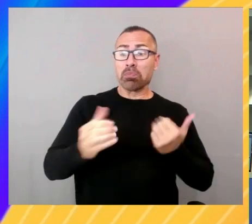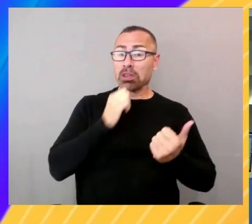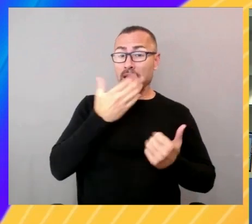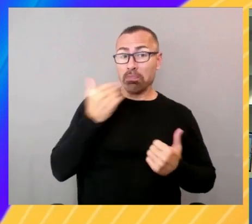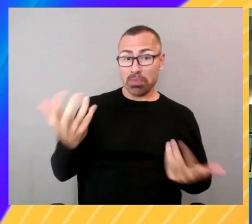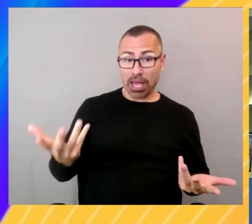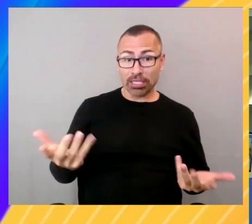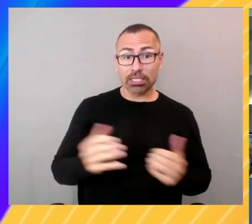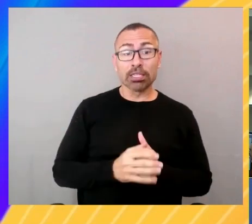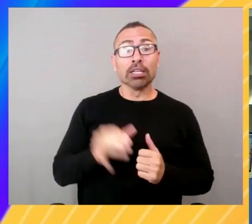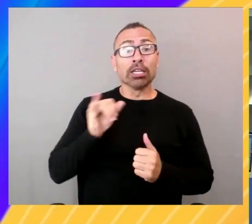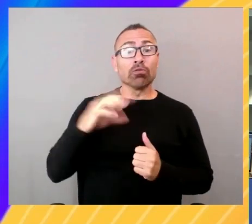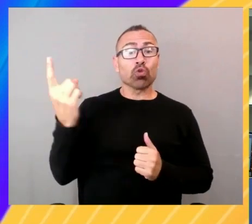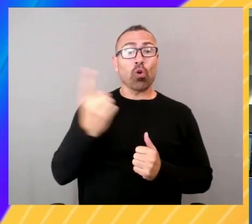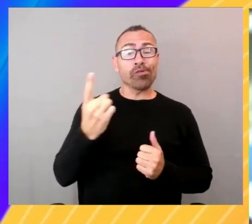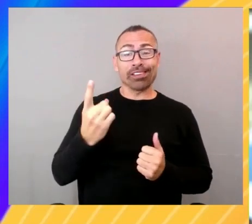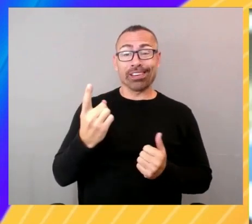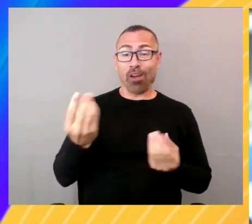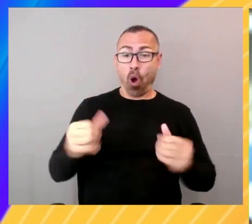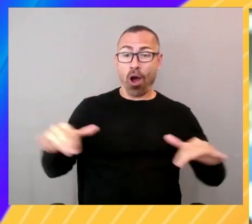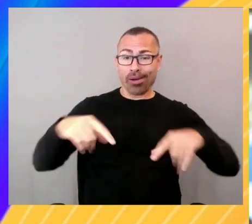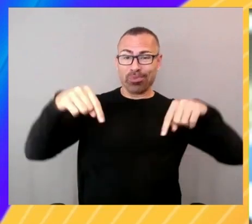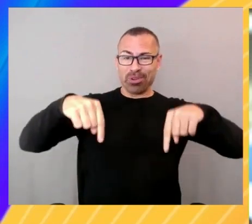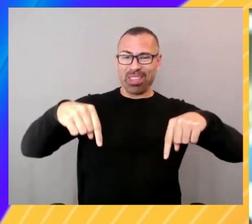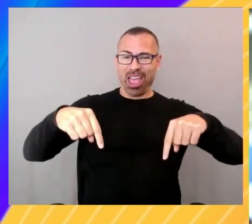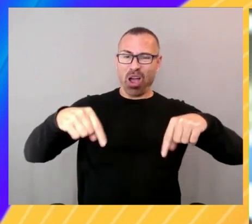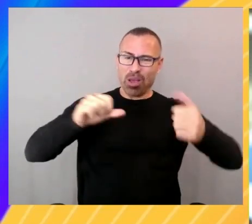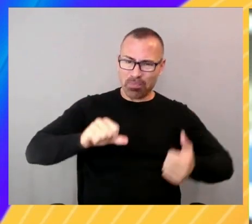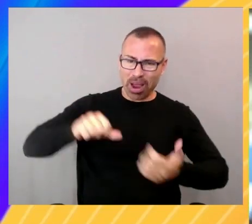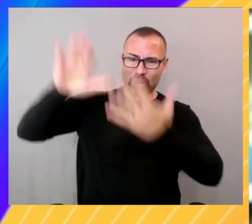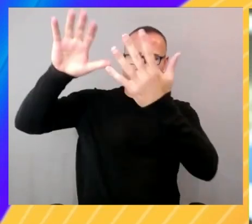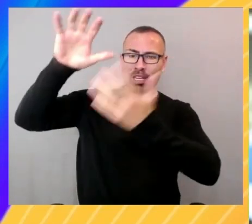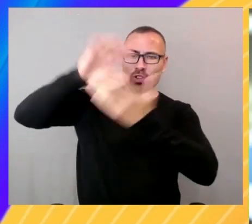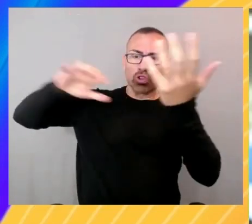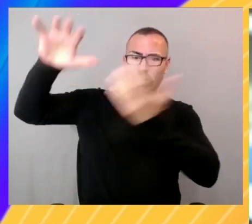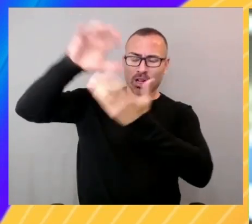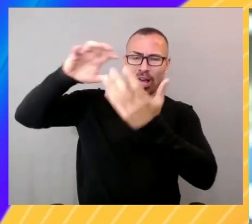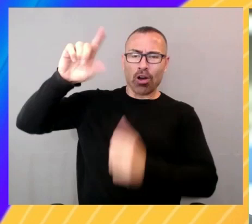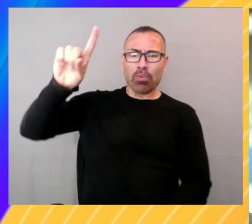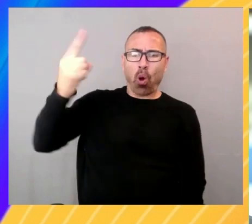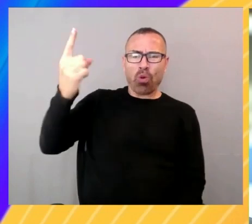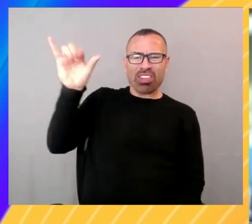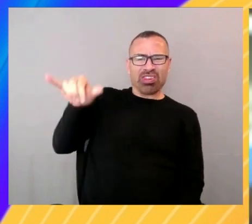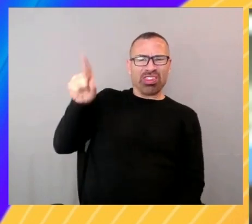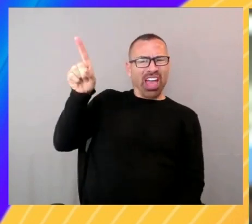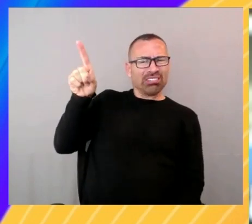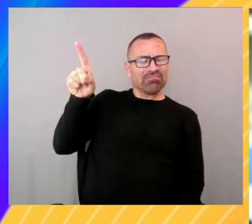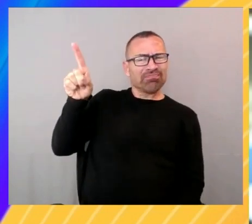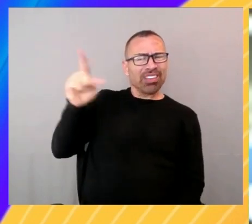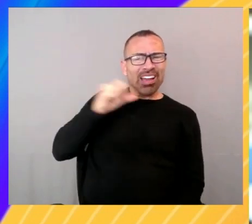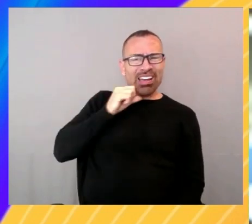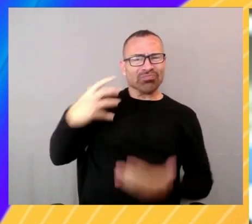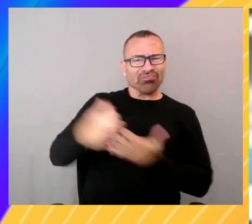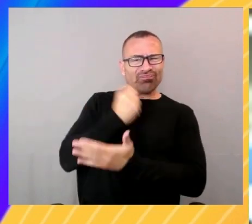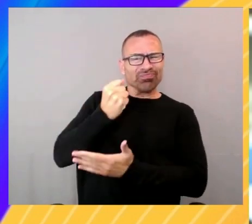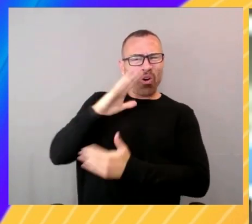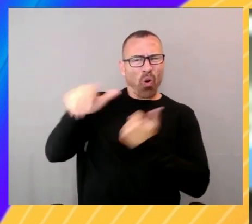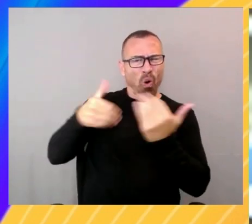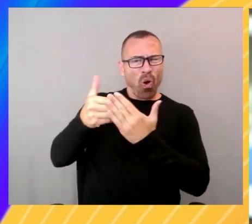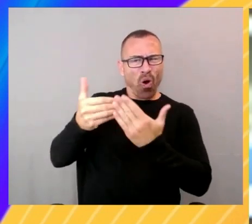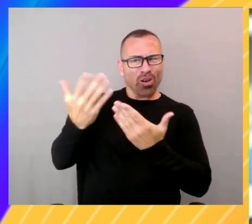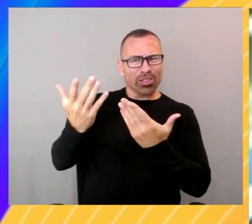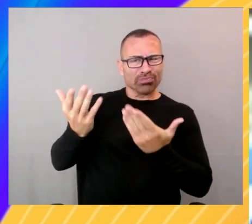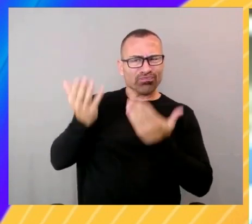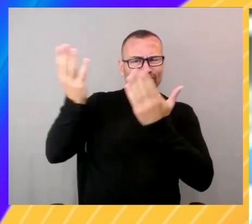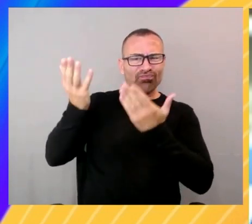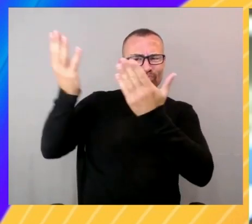cloud, wouldn't you want to take advantage of all of the additional capabilities that cloud offers? I mean, Yes. it's sort of a no-brainer that you should be modernizing